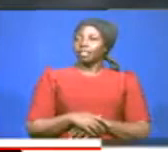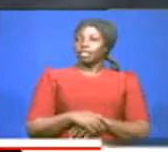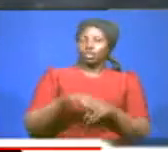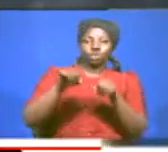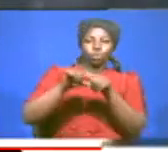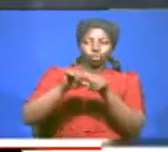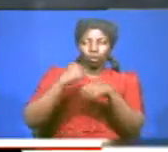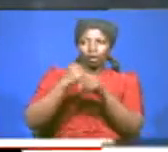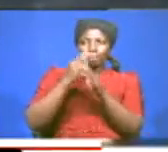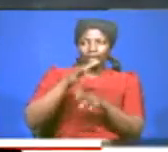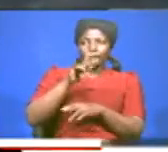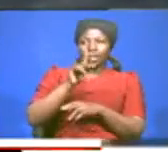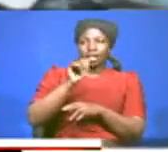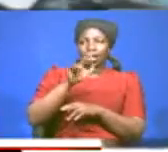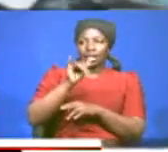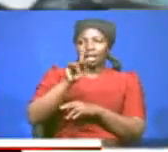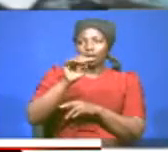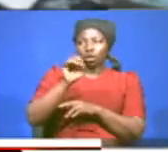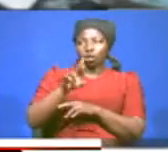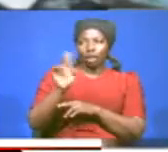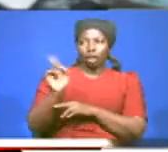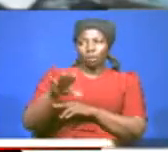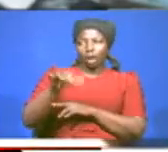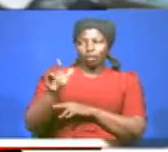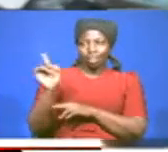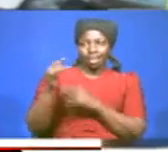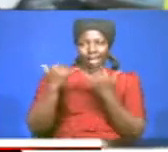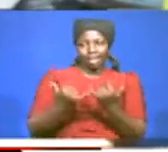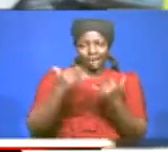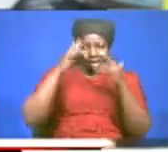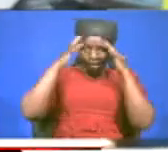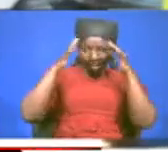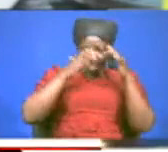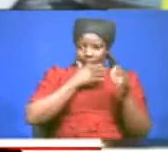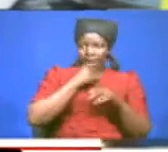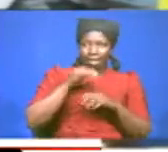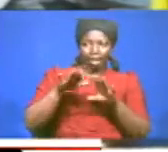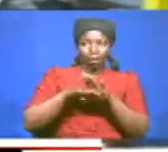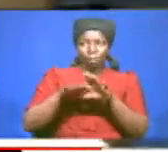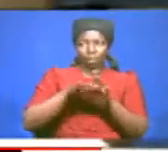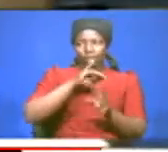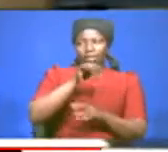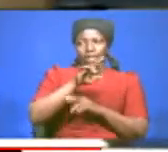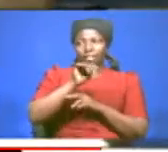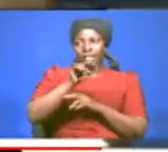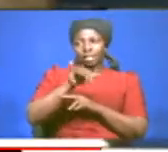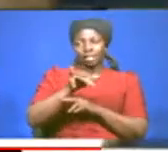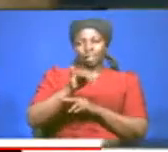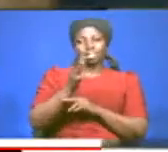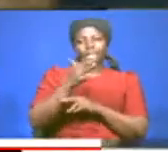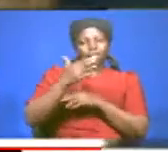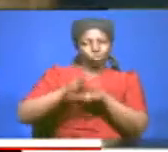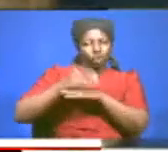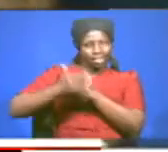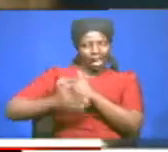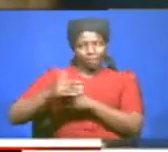of Kariakoo in Nairobi County. These are young and industrious men and members of the Jirani Mwema self-help group who decided to venture